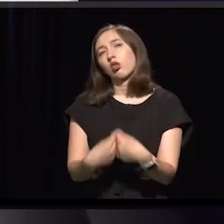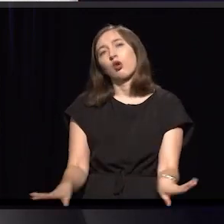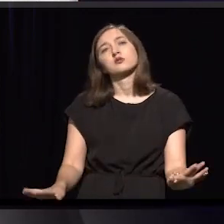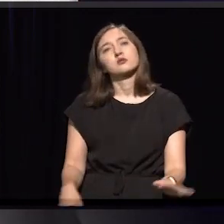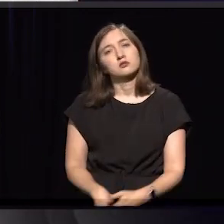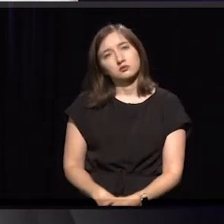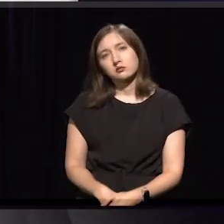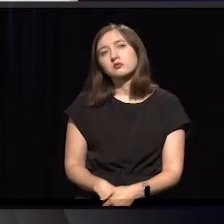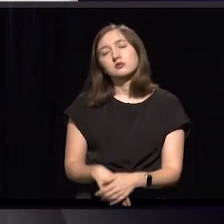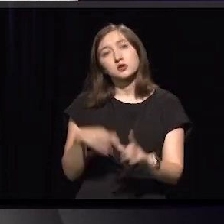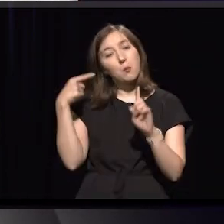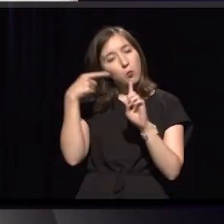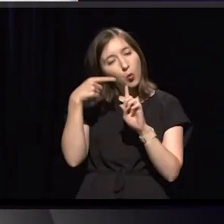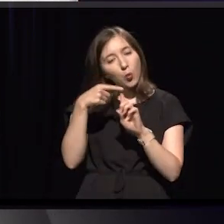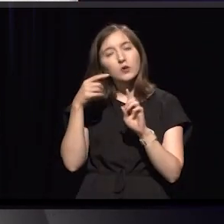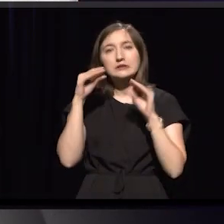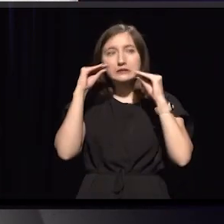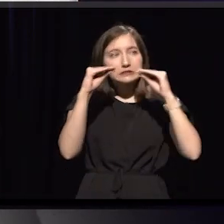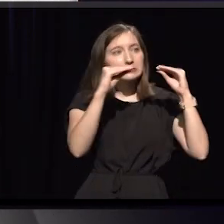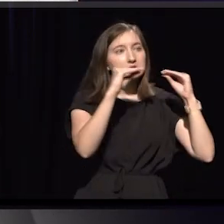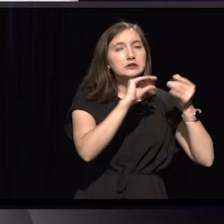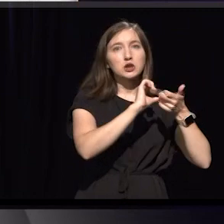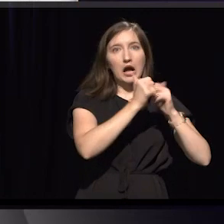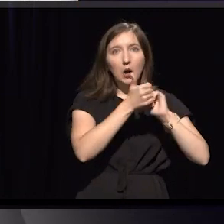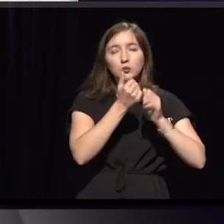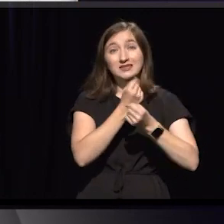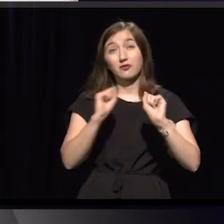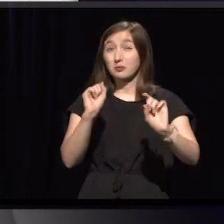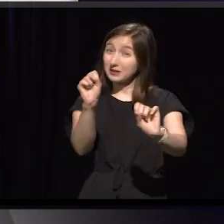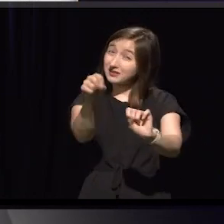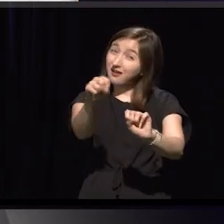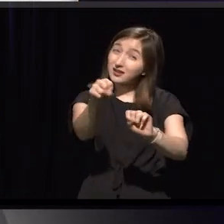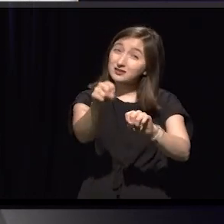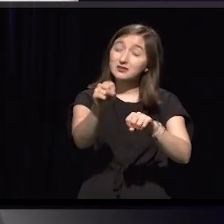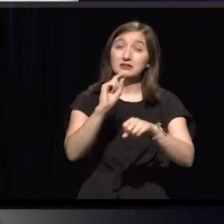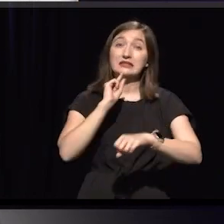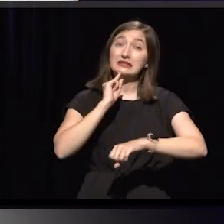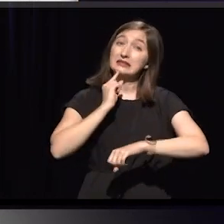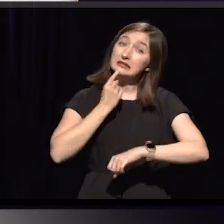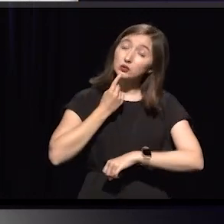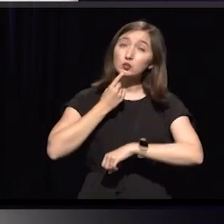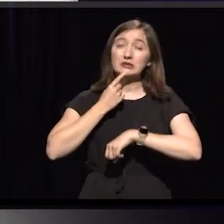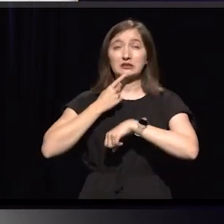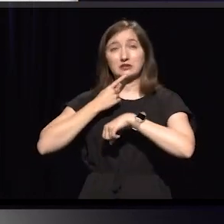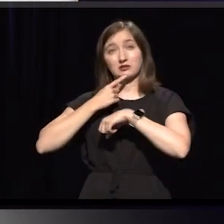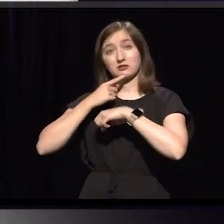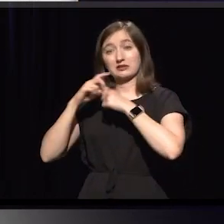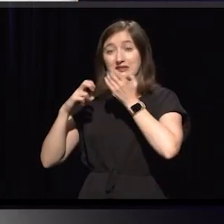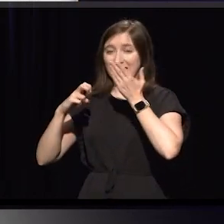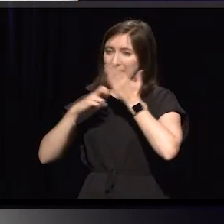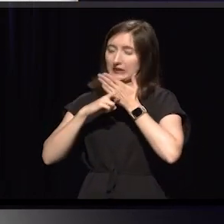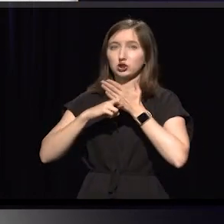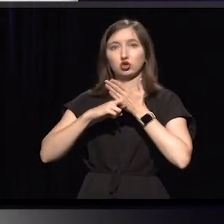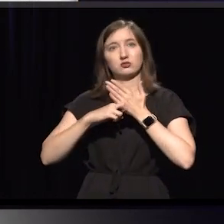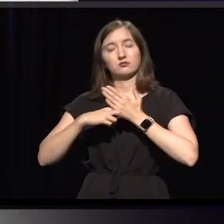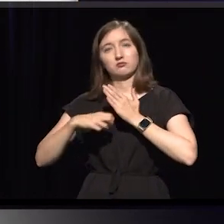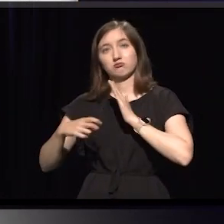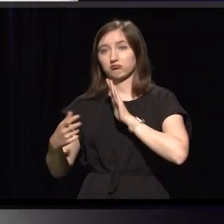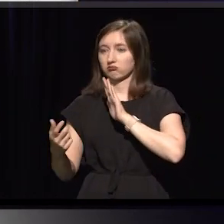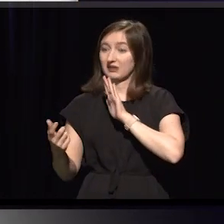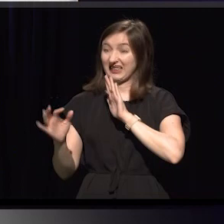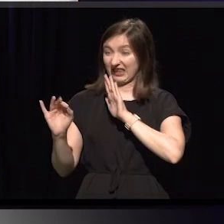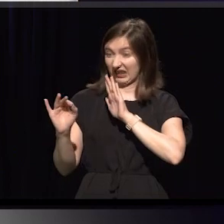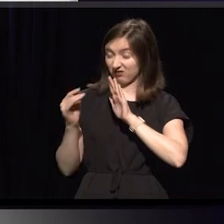But yes, we are serious about citations and we are serious about enforcement for the most egregious offenders. And we have already shut down